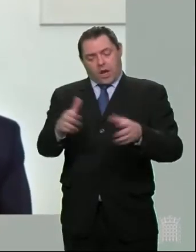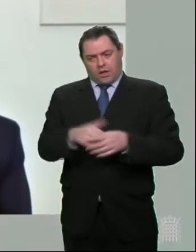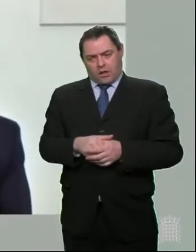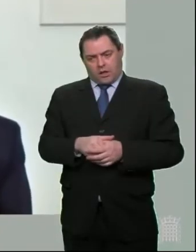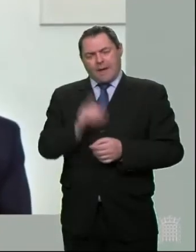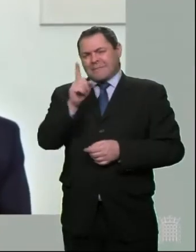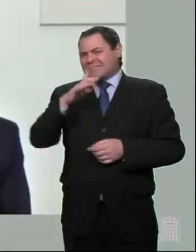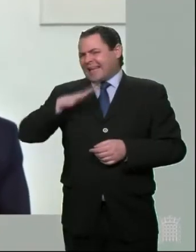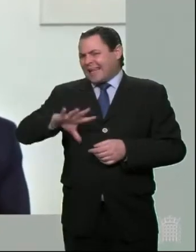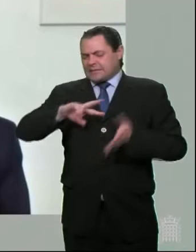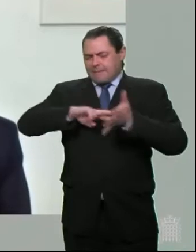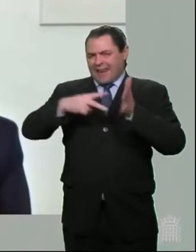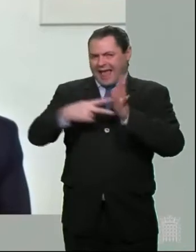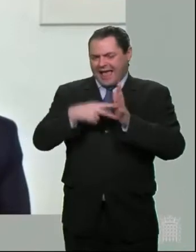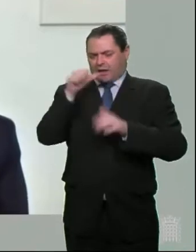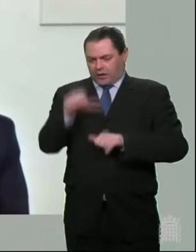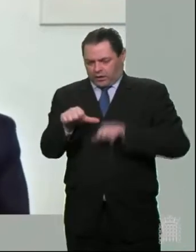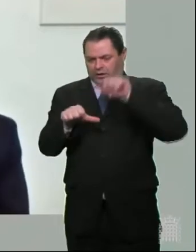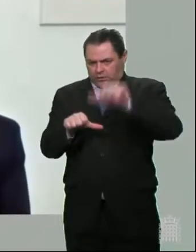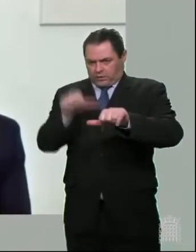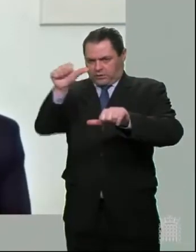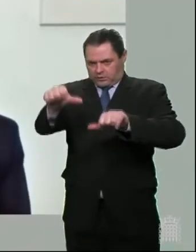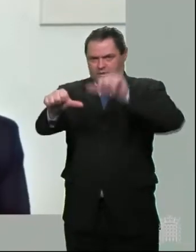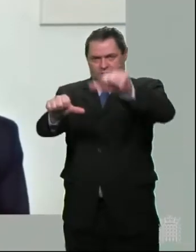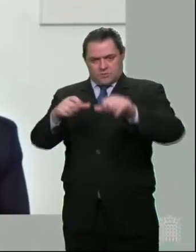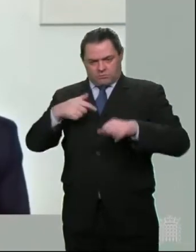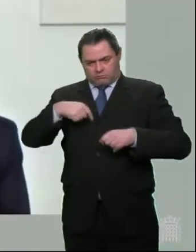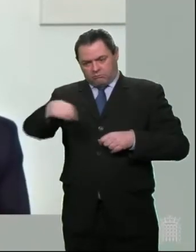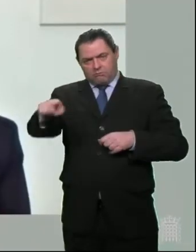the Prime Minister hasn't got a plan. So as a first step,